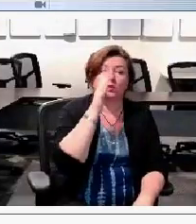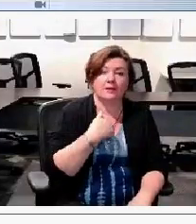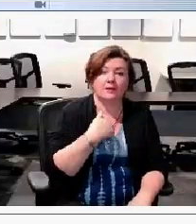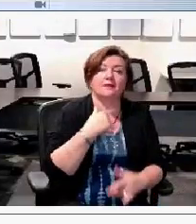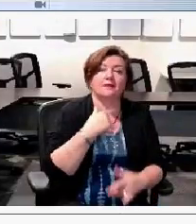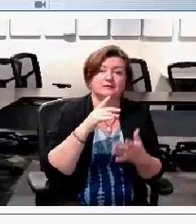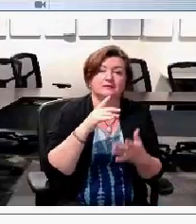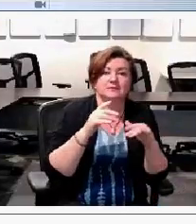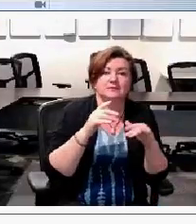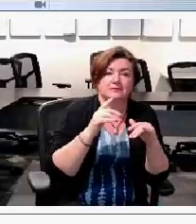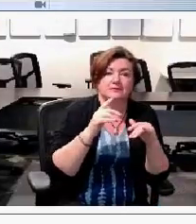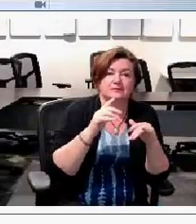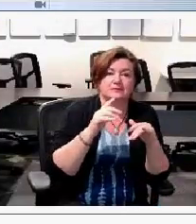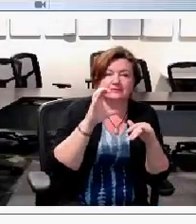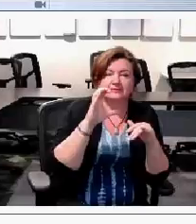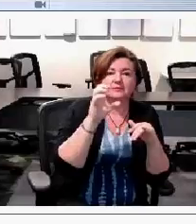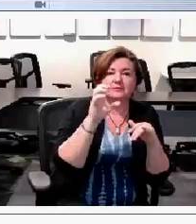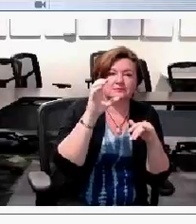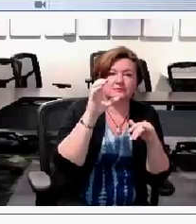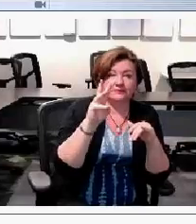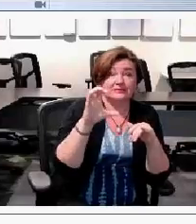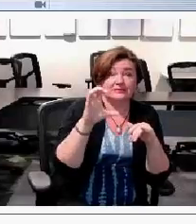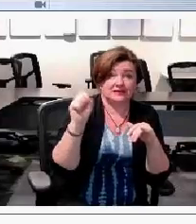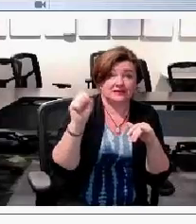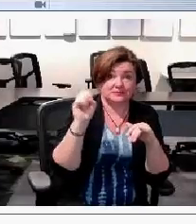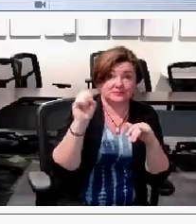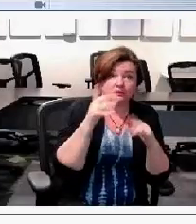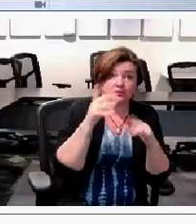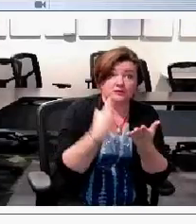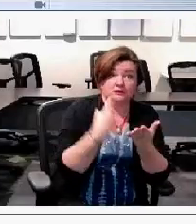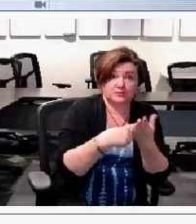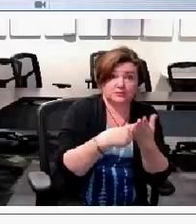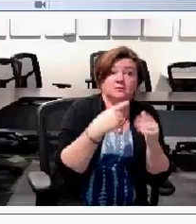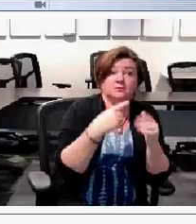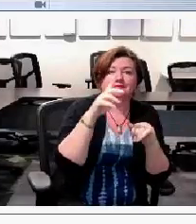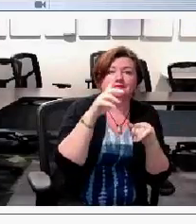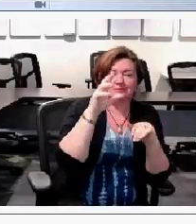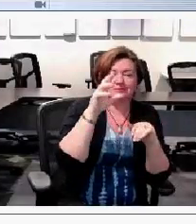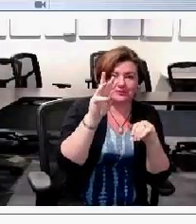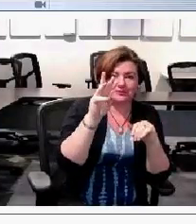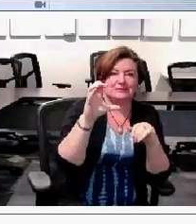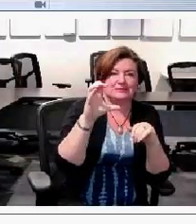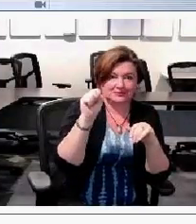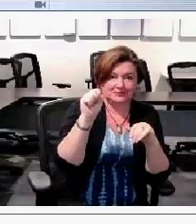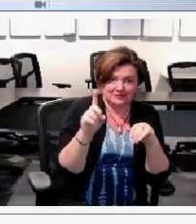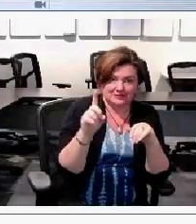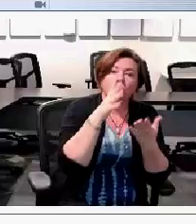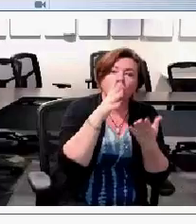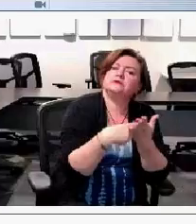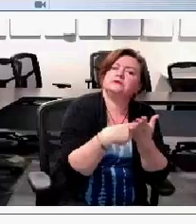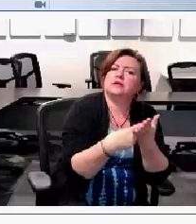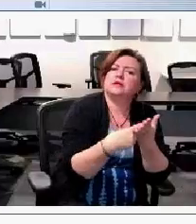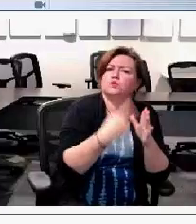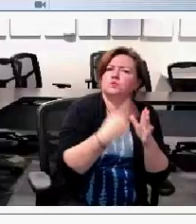Deaf Studies and a professor of the U of A, will be speaking about the work at the WCCDF and give a